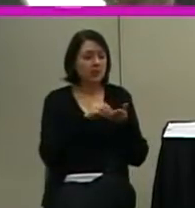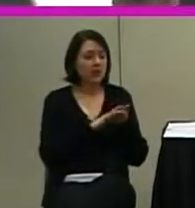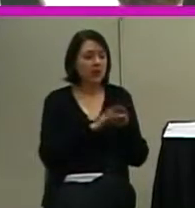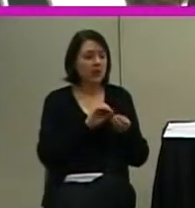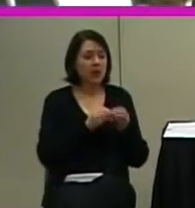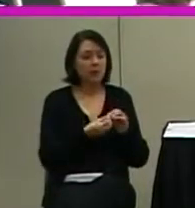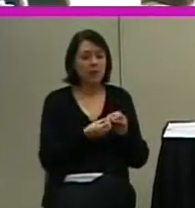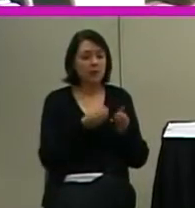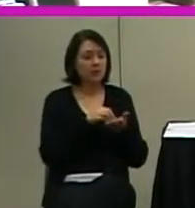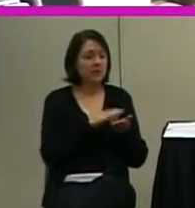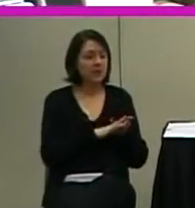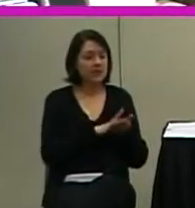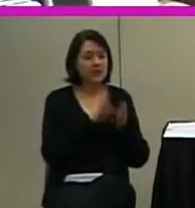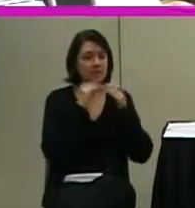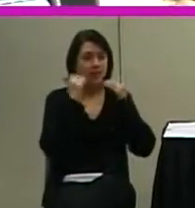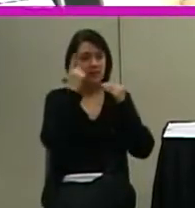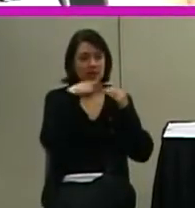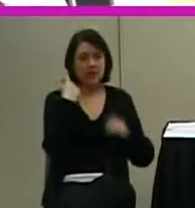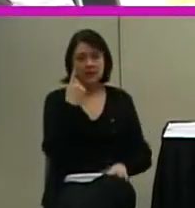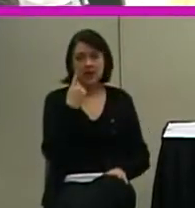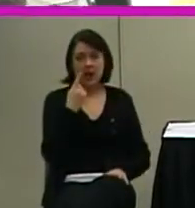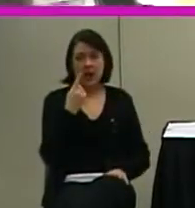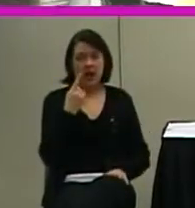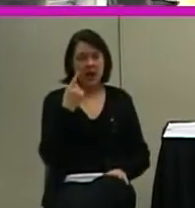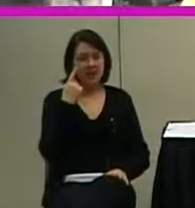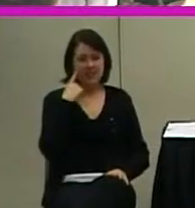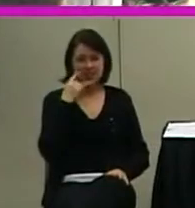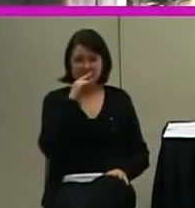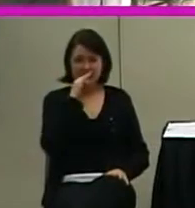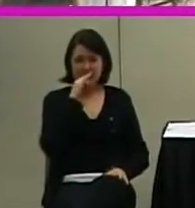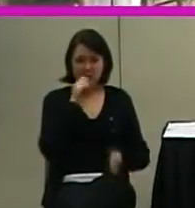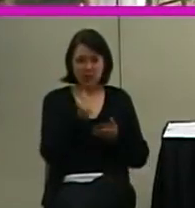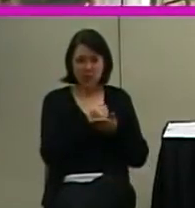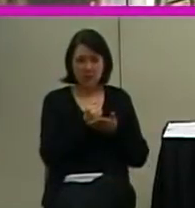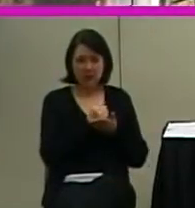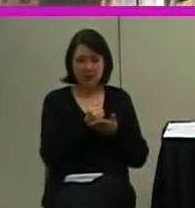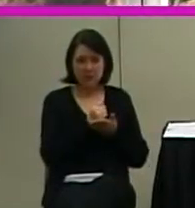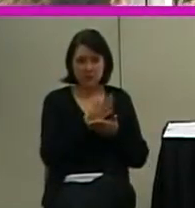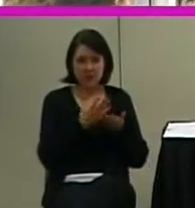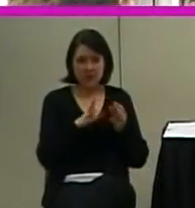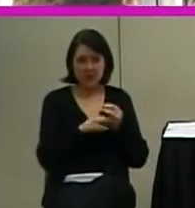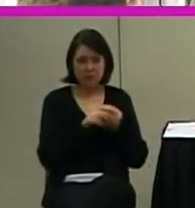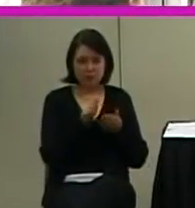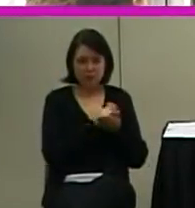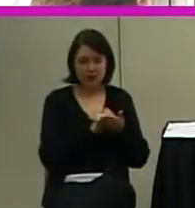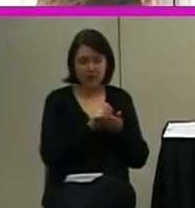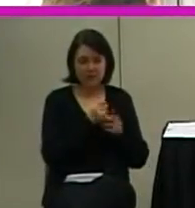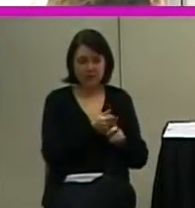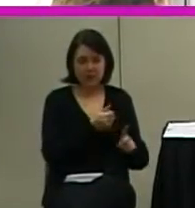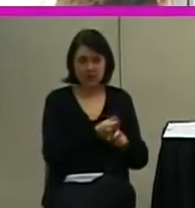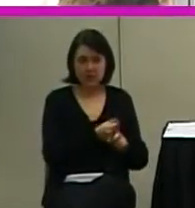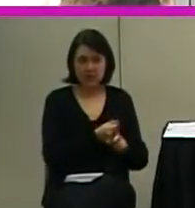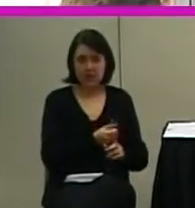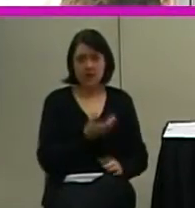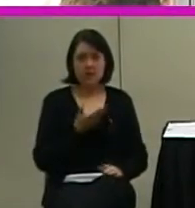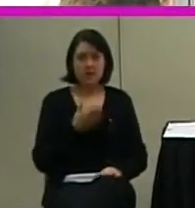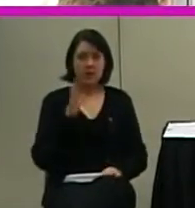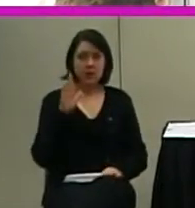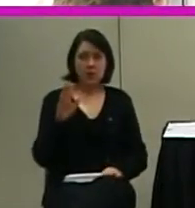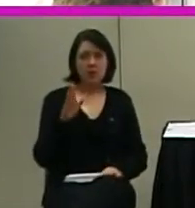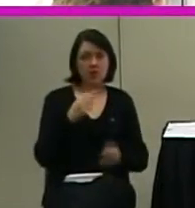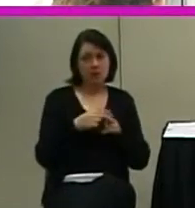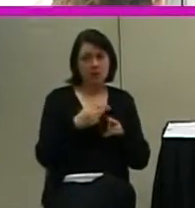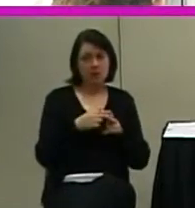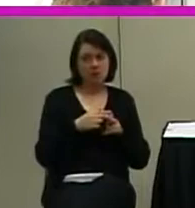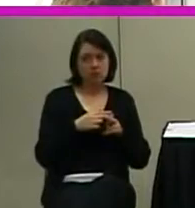whatever you want it to be. The problem with the kids either erasing that or adding their own. It would need, what it would be is probably your initials over a thing, but